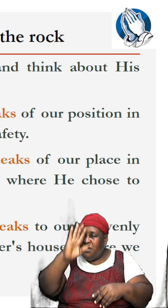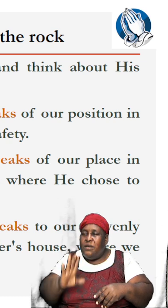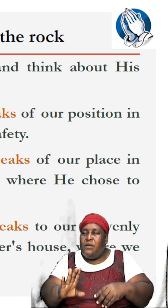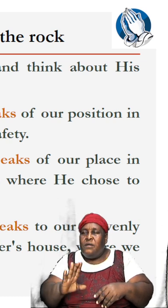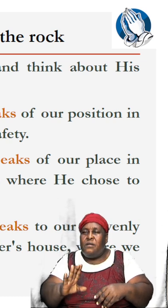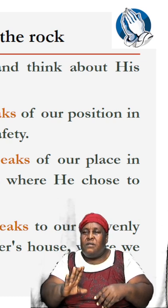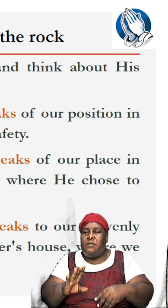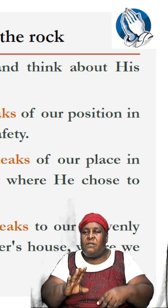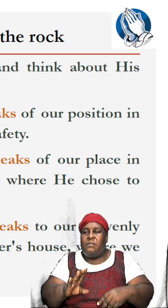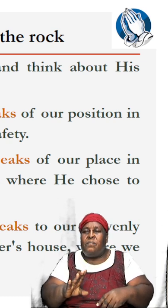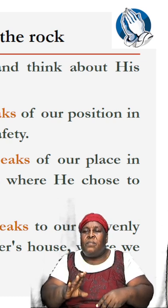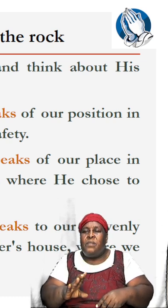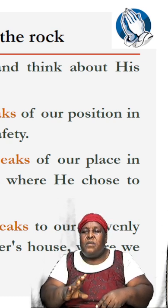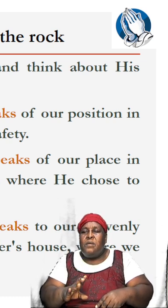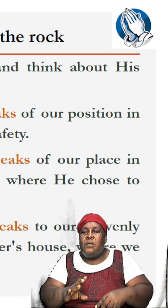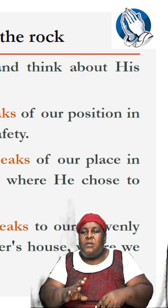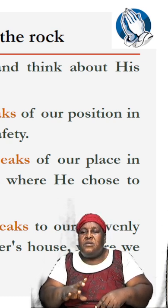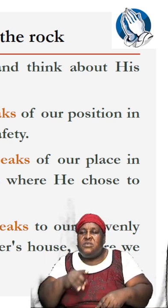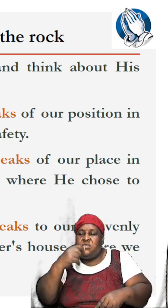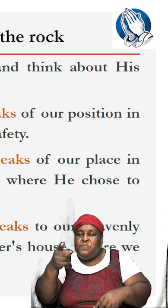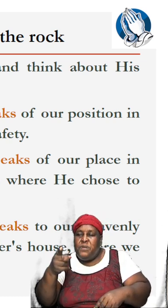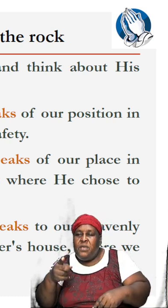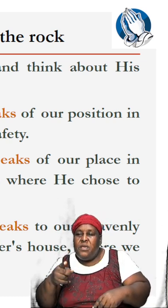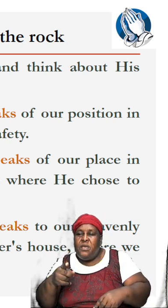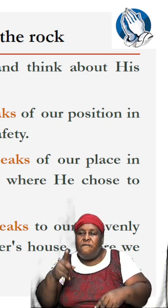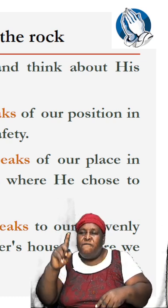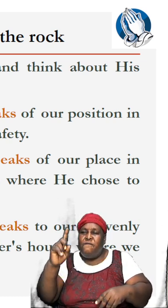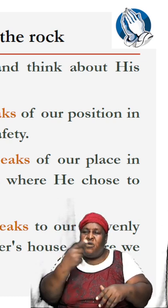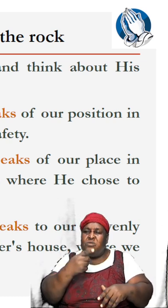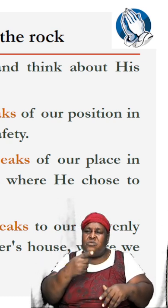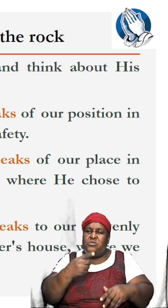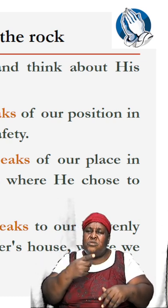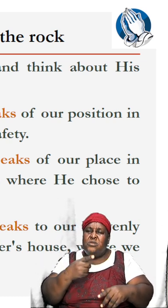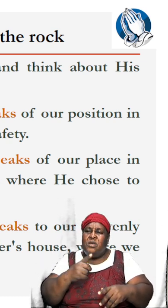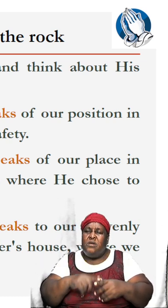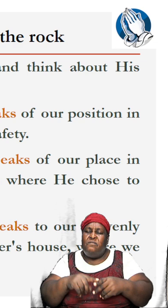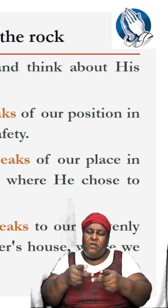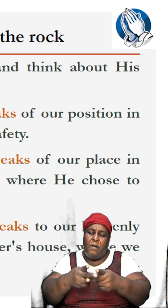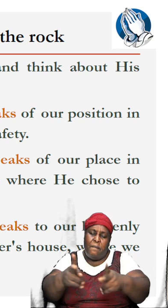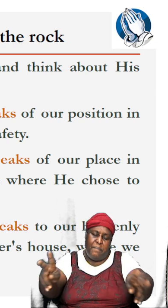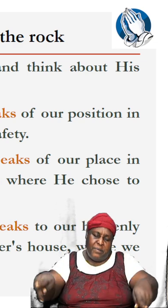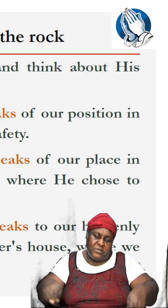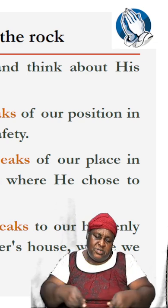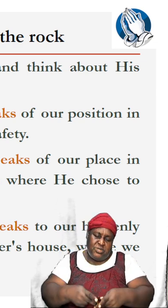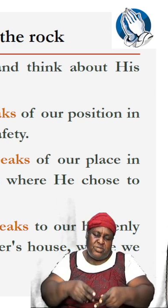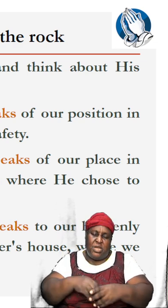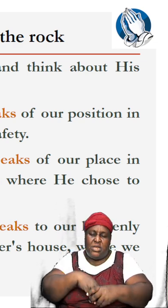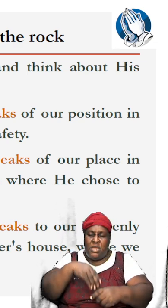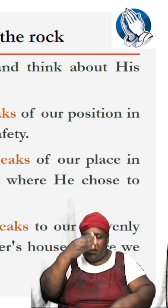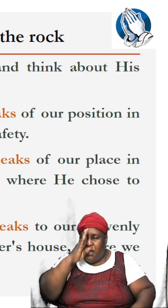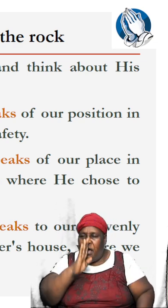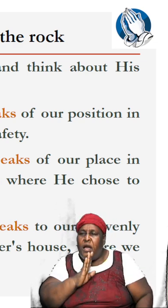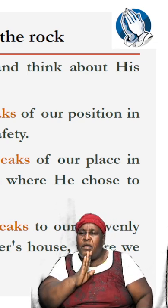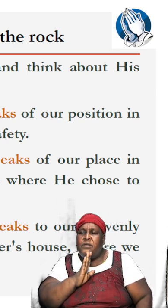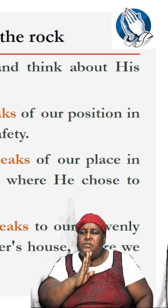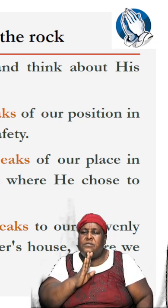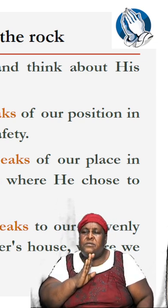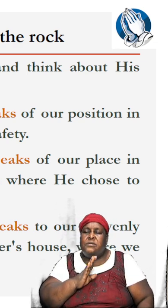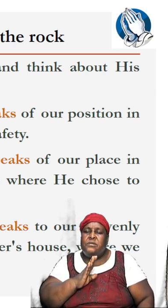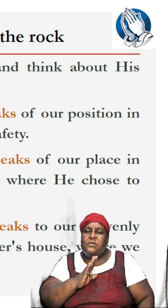being in the cleft of the rock speaks firstly of our position in Christ. My